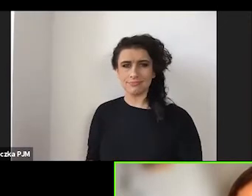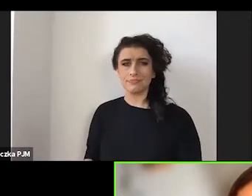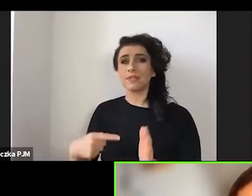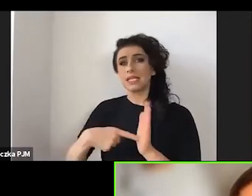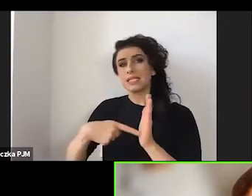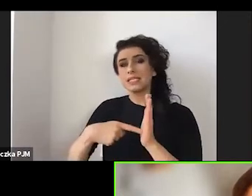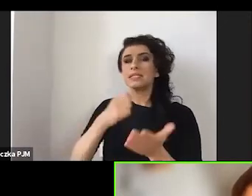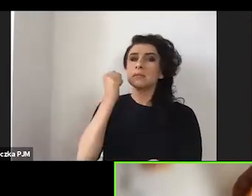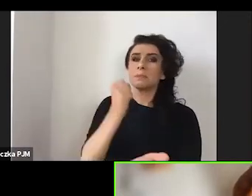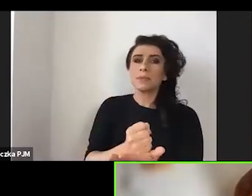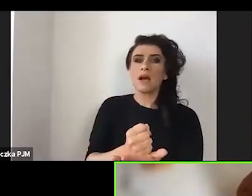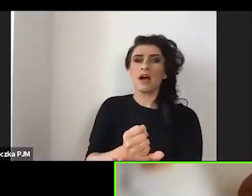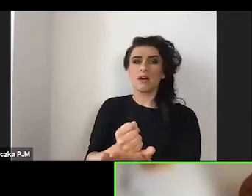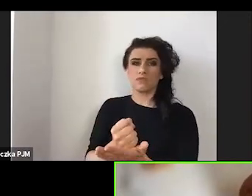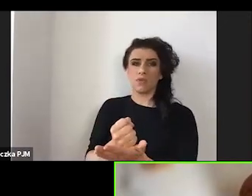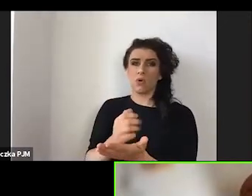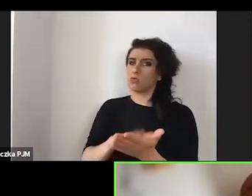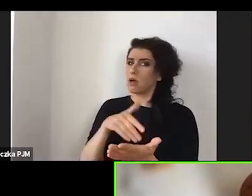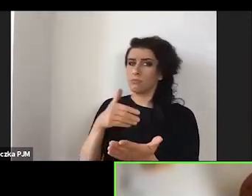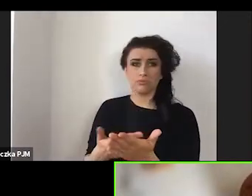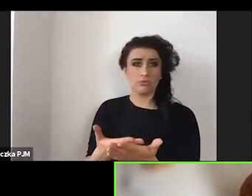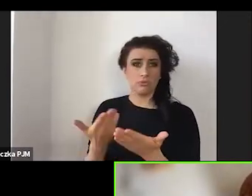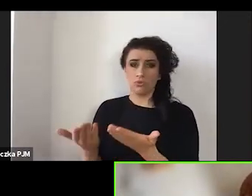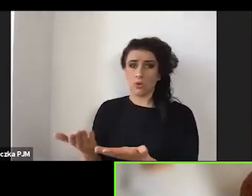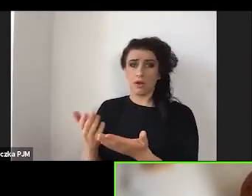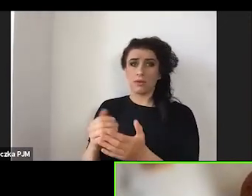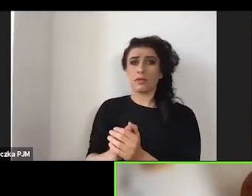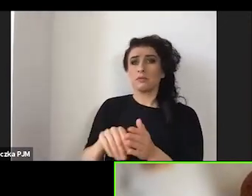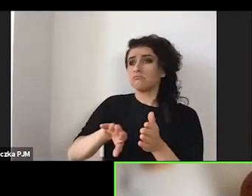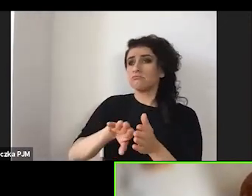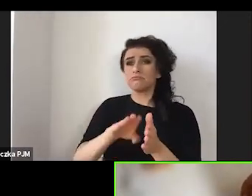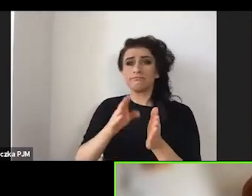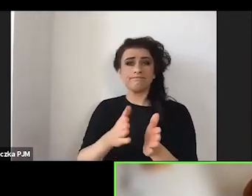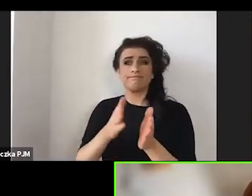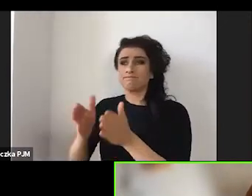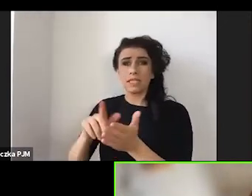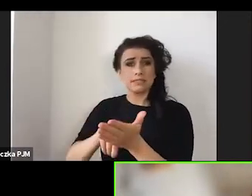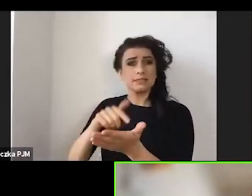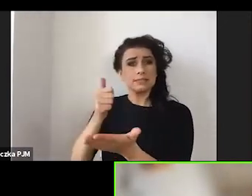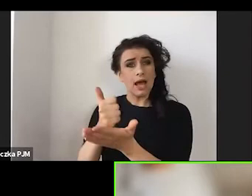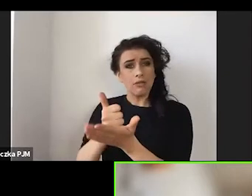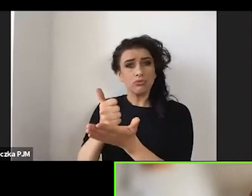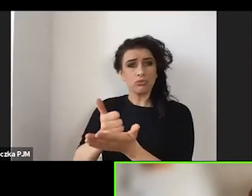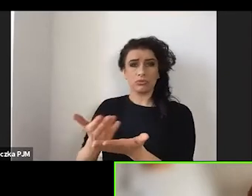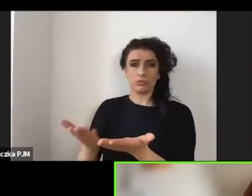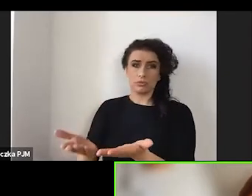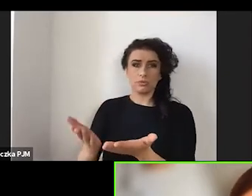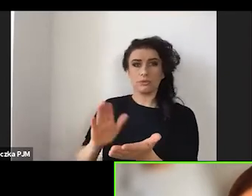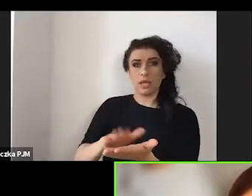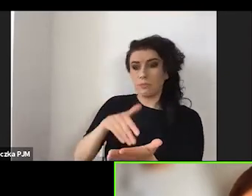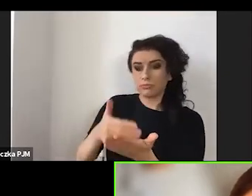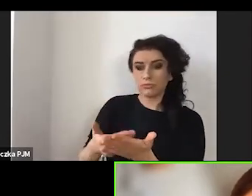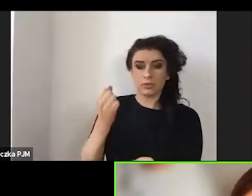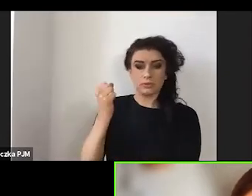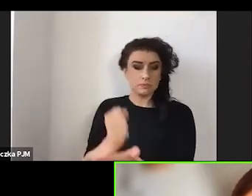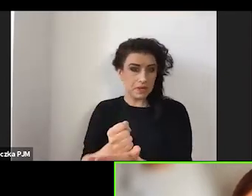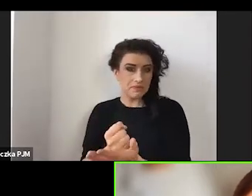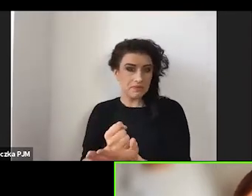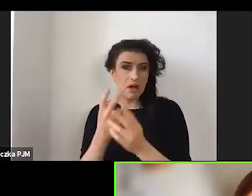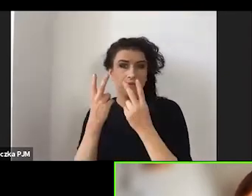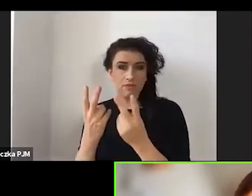be any rule that comes from the state. So those are the 4 levels of change that we measure.